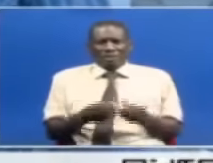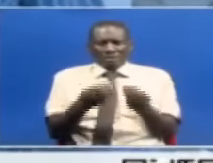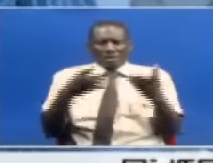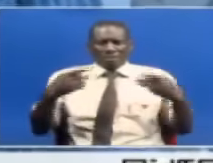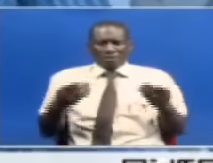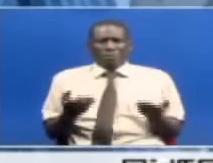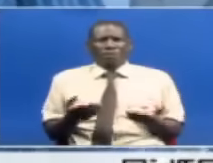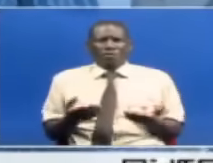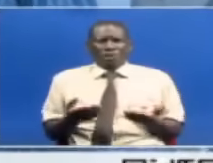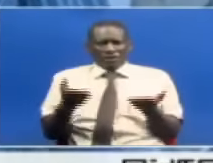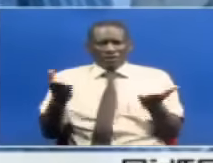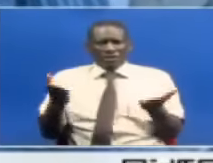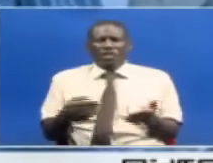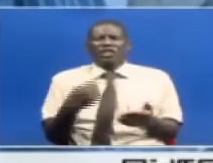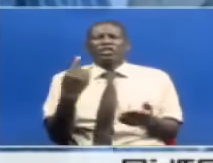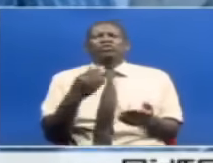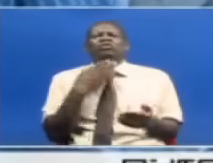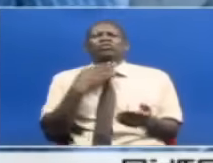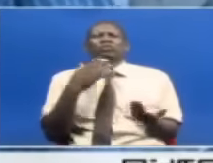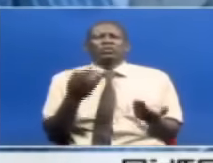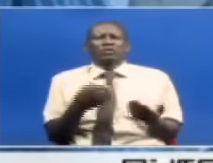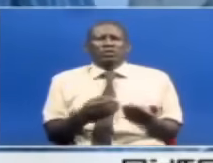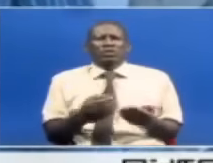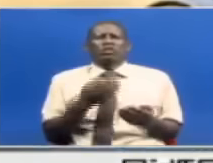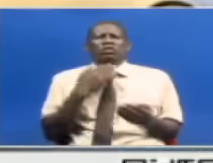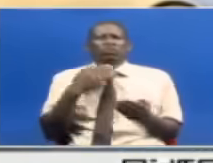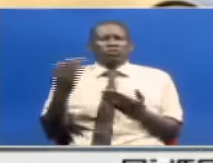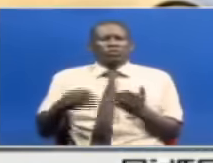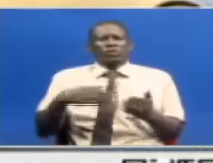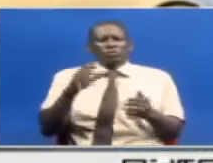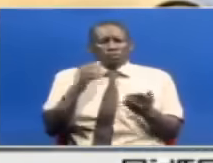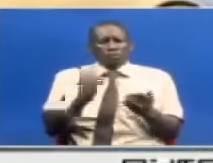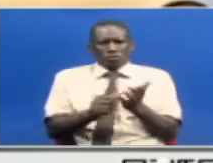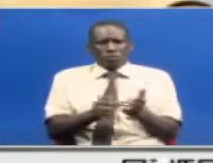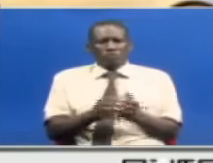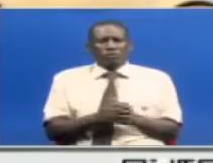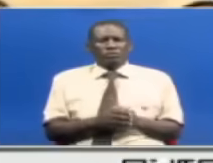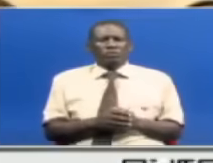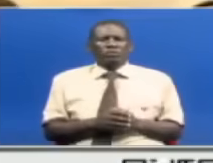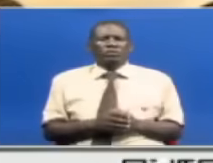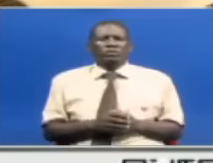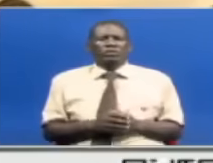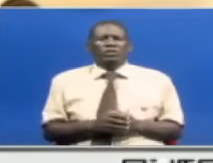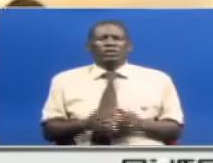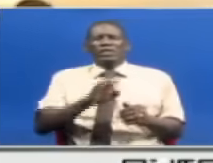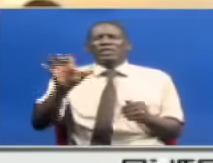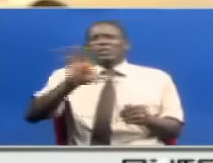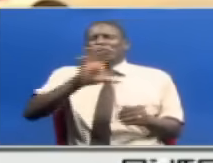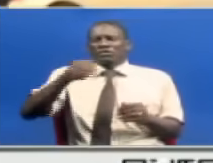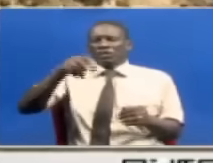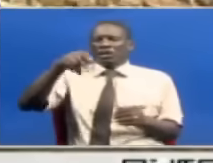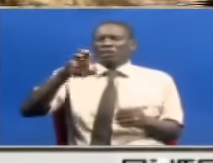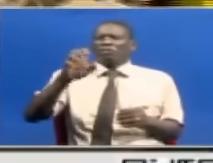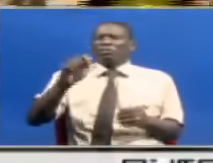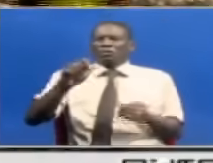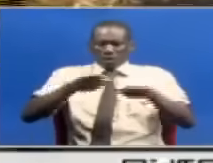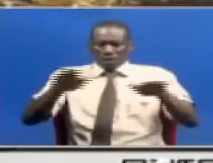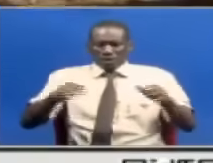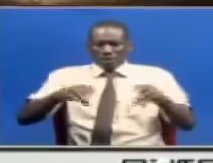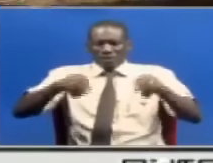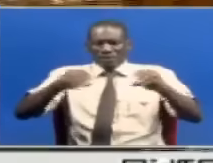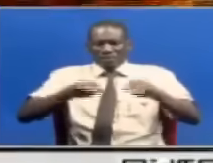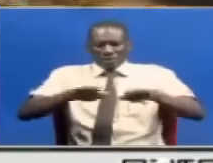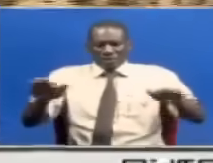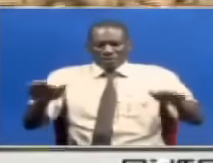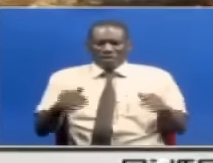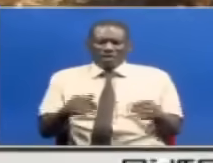idling, they just want to cause more hurt. The East Africa Portland cement land has been under